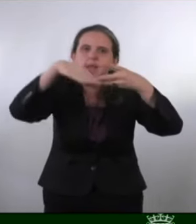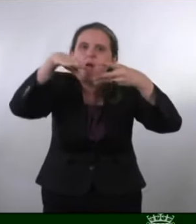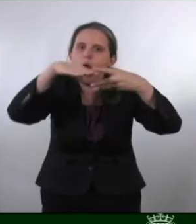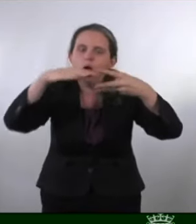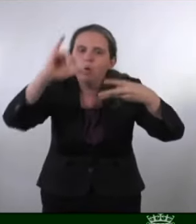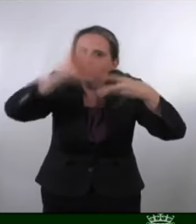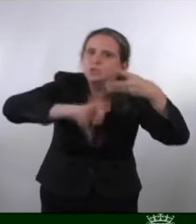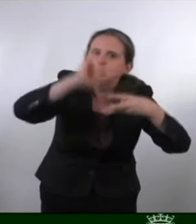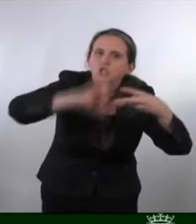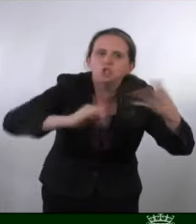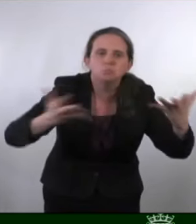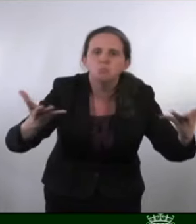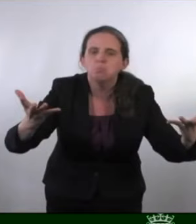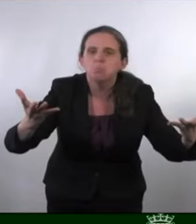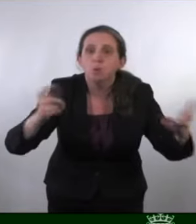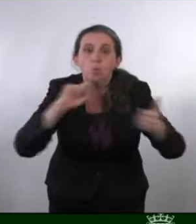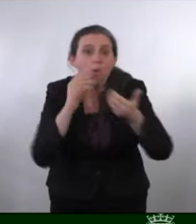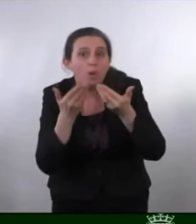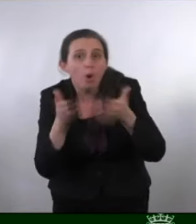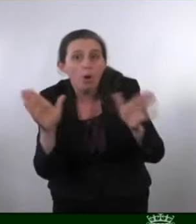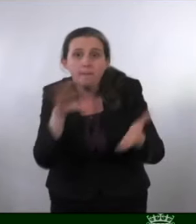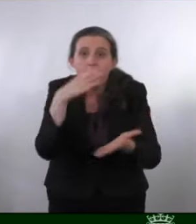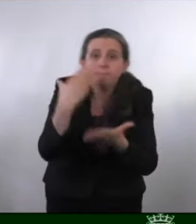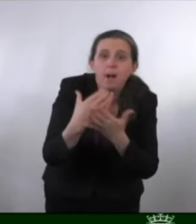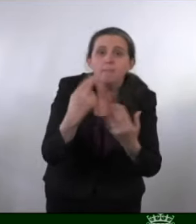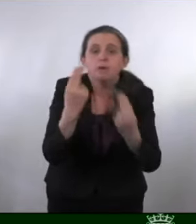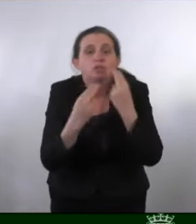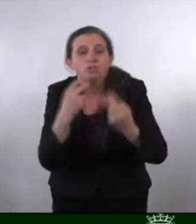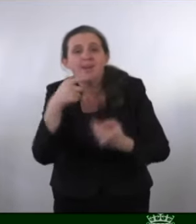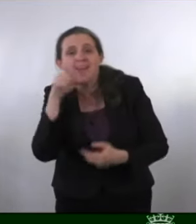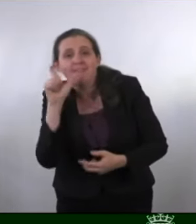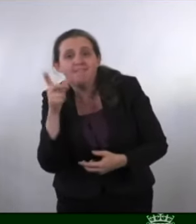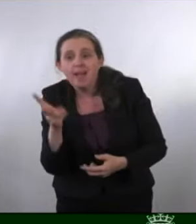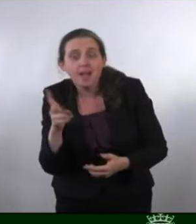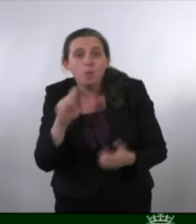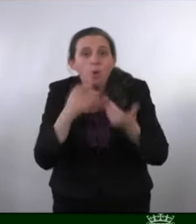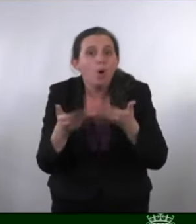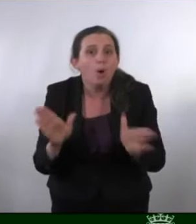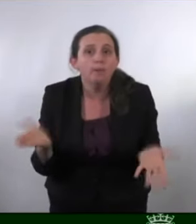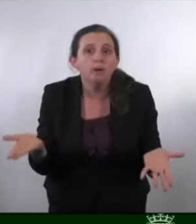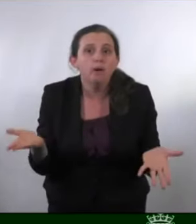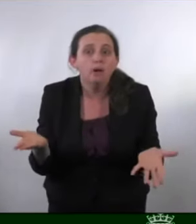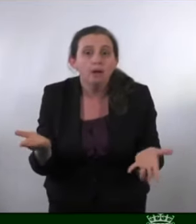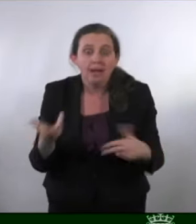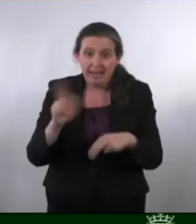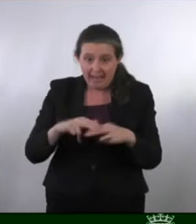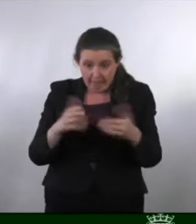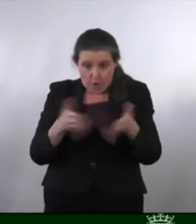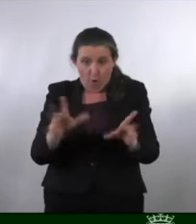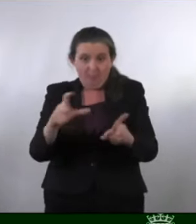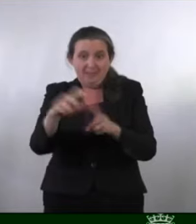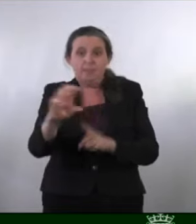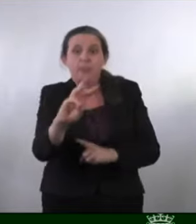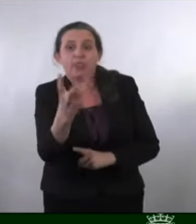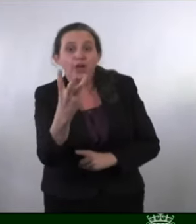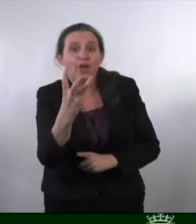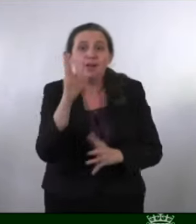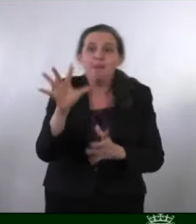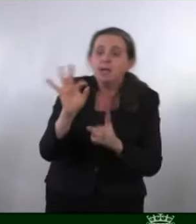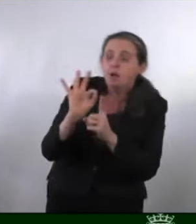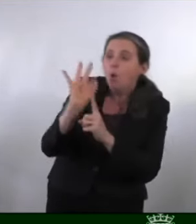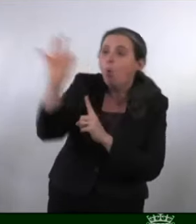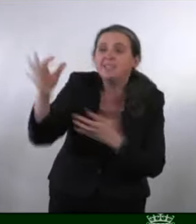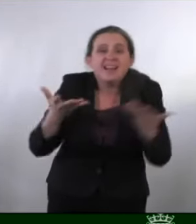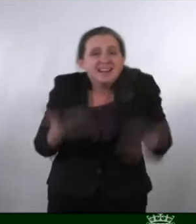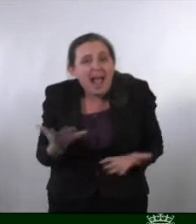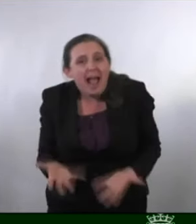those who will be allowed to reopen, in order to be able to do so, they need to be getting their orders in now with suppliers. And for those that can't, they will be losing out on one of their